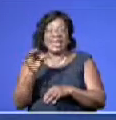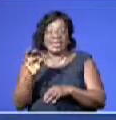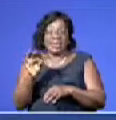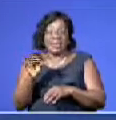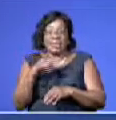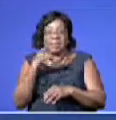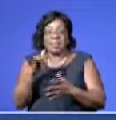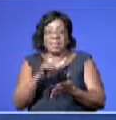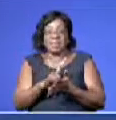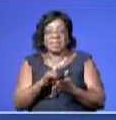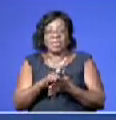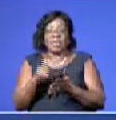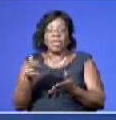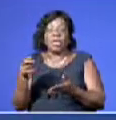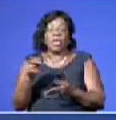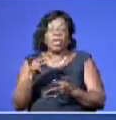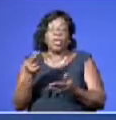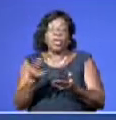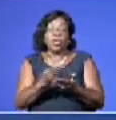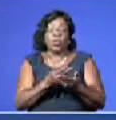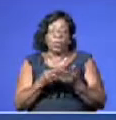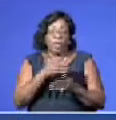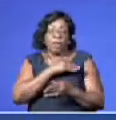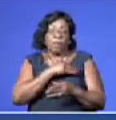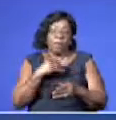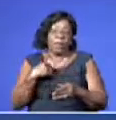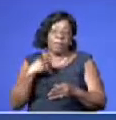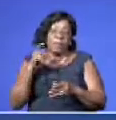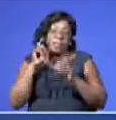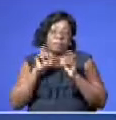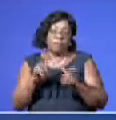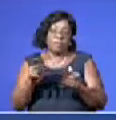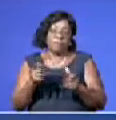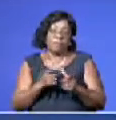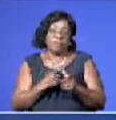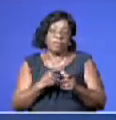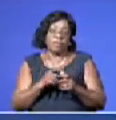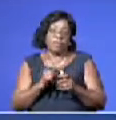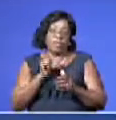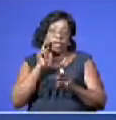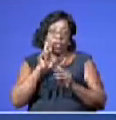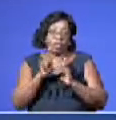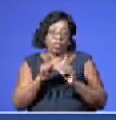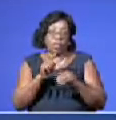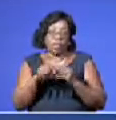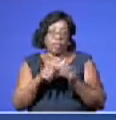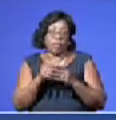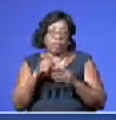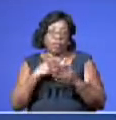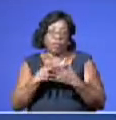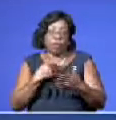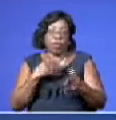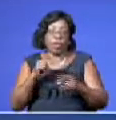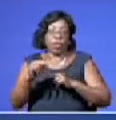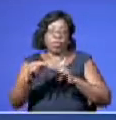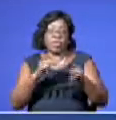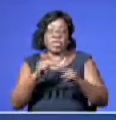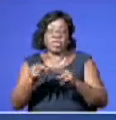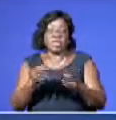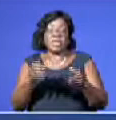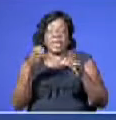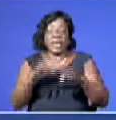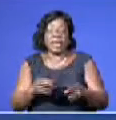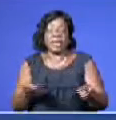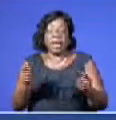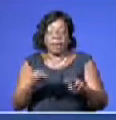first address a point of contention regarding a member of the union's team before negotiations can go on. And in response, the